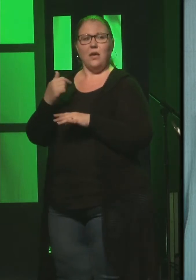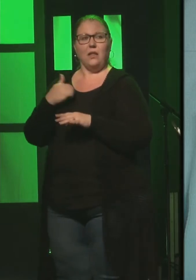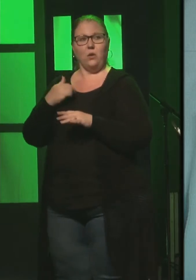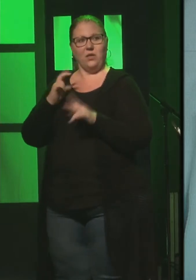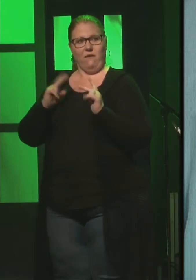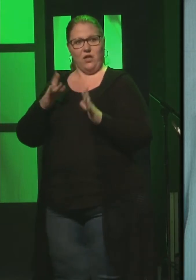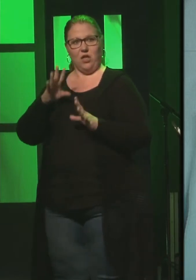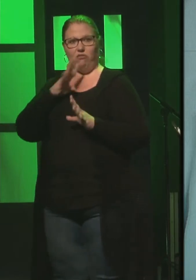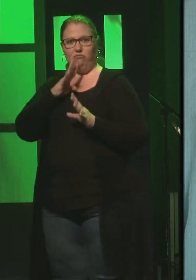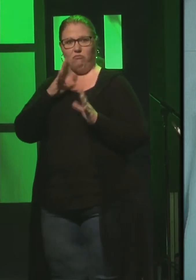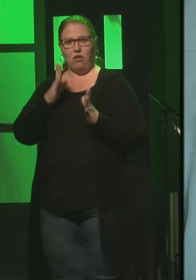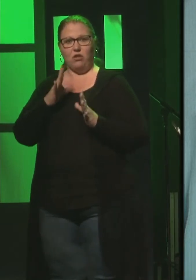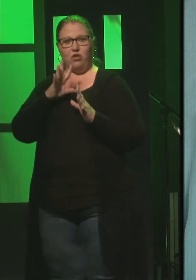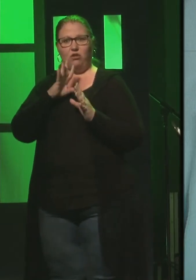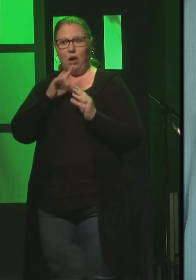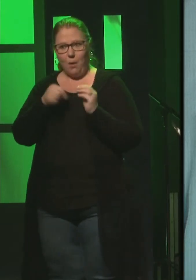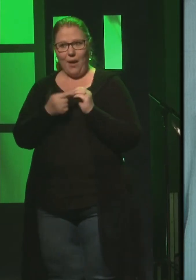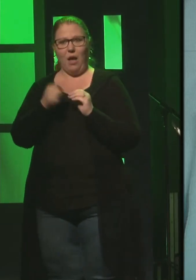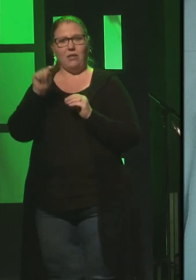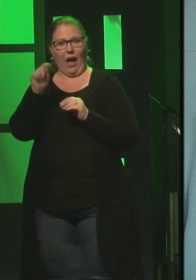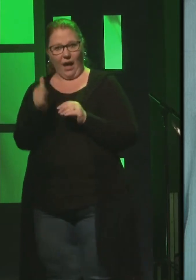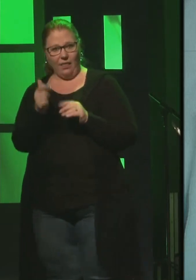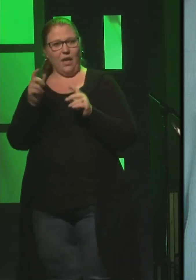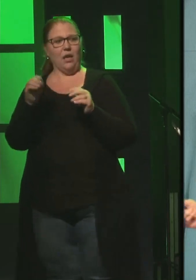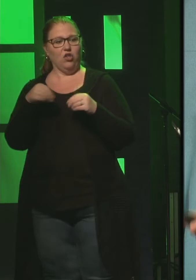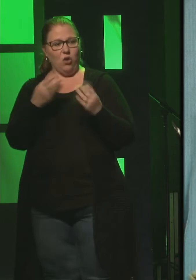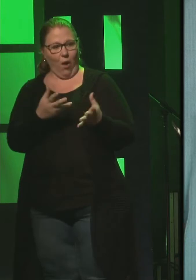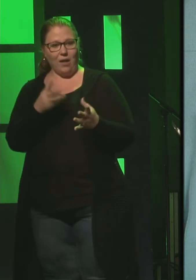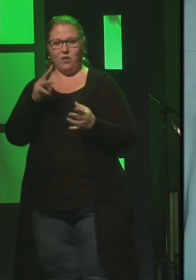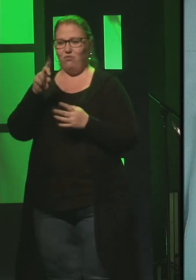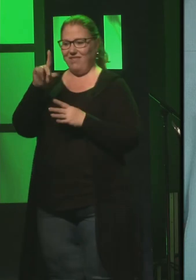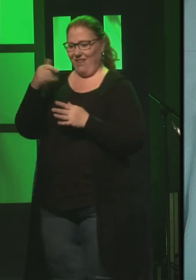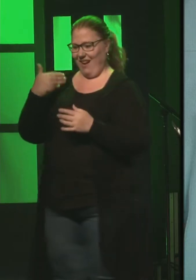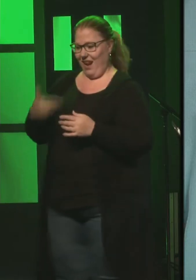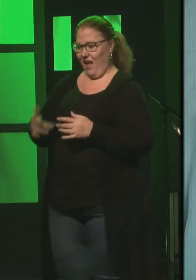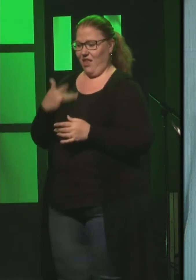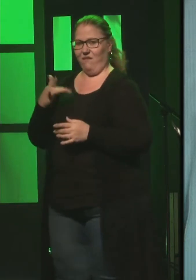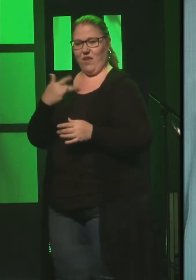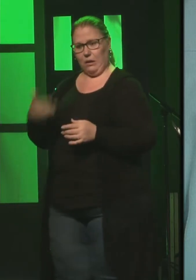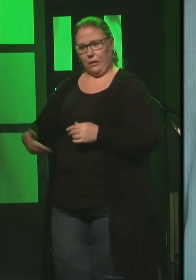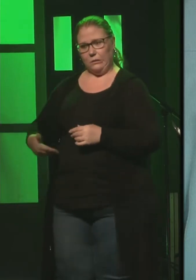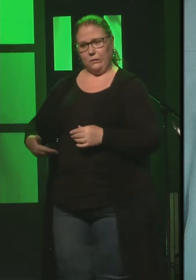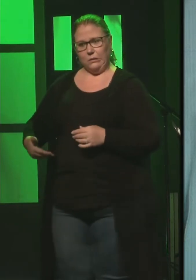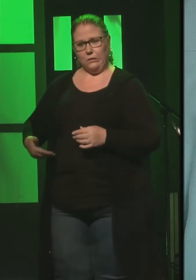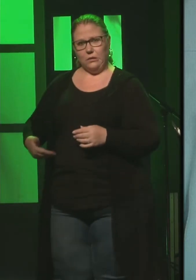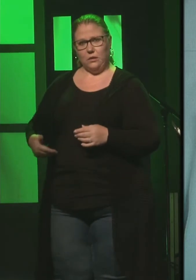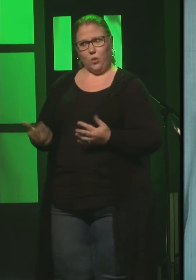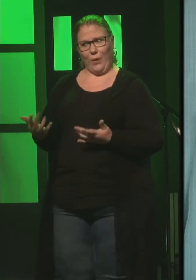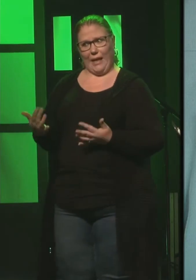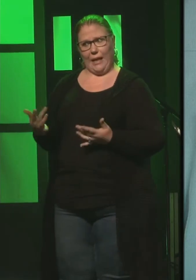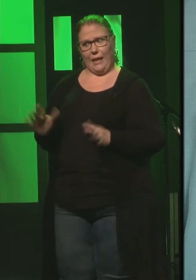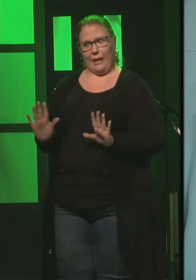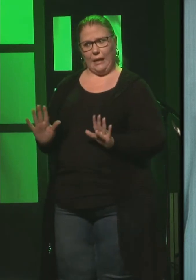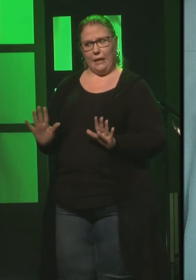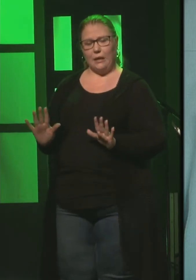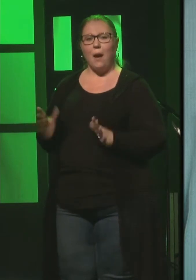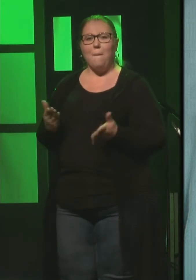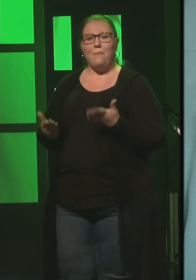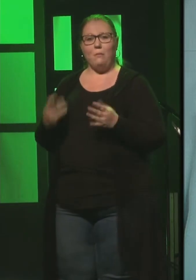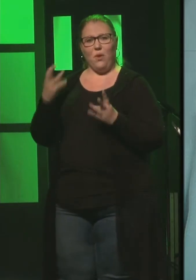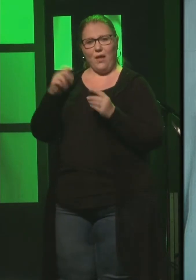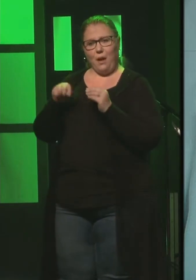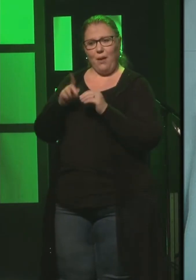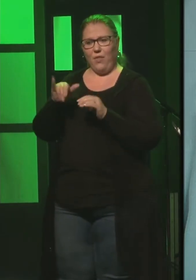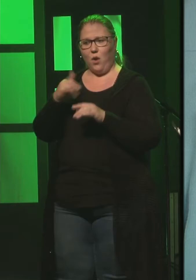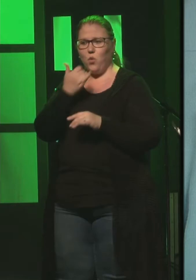talked about this idea of tithing and generosity. And Wendy and I both just felt this nudge like, wait a second, like maybe we've been thinking